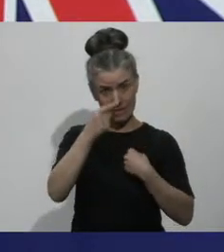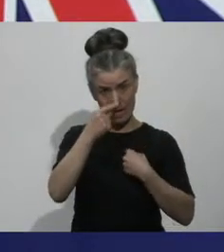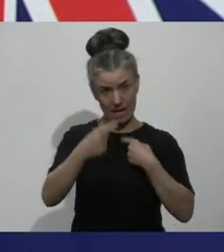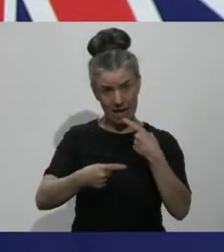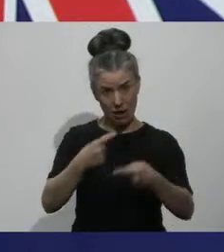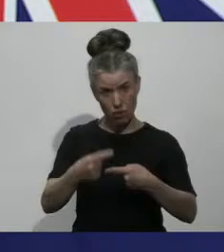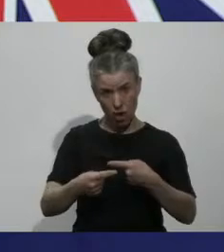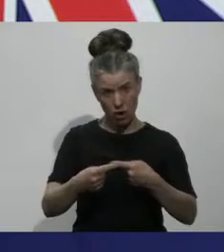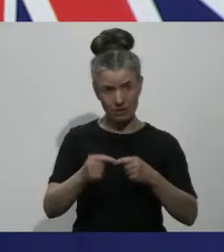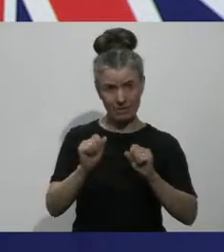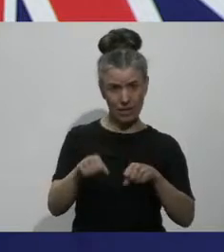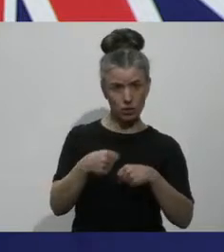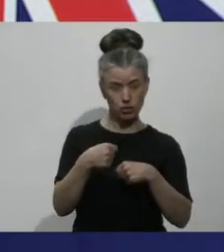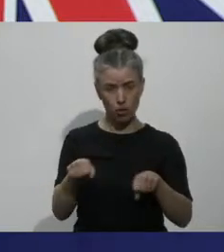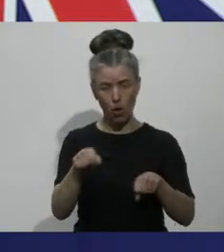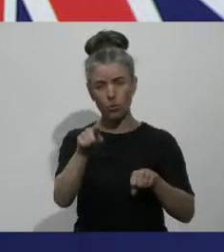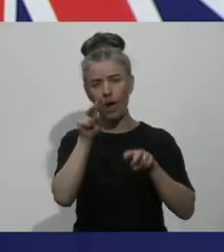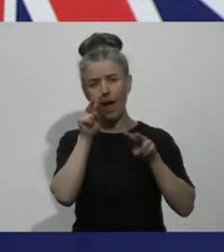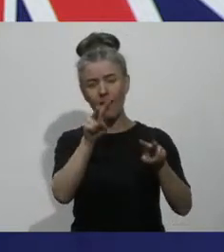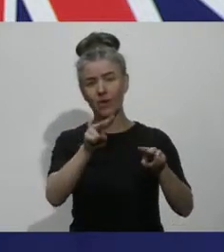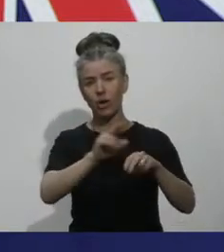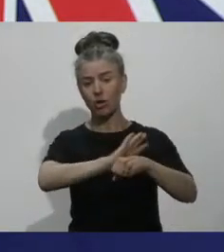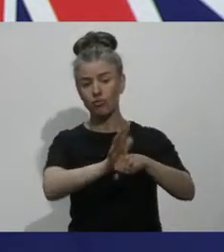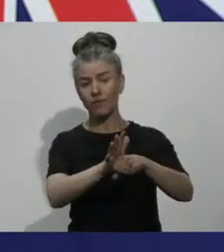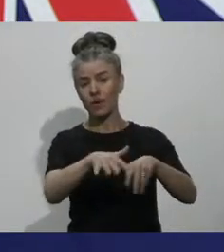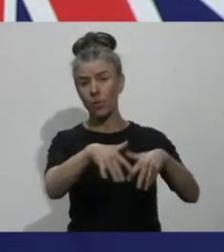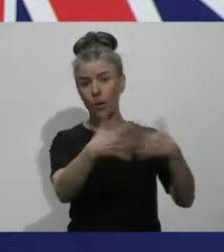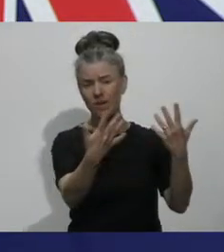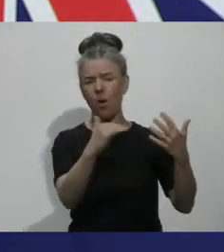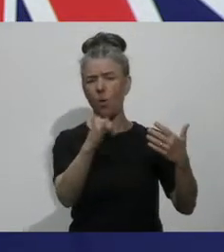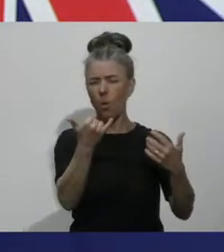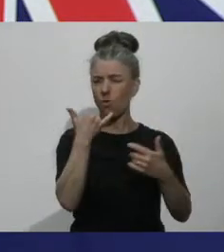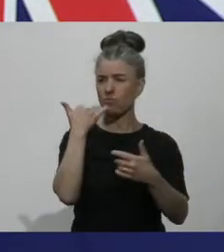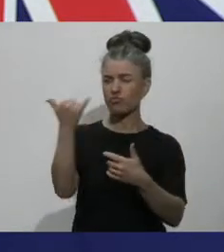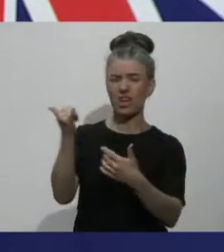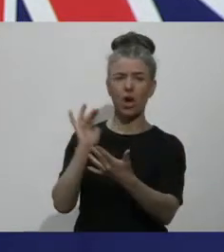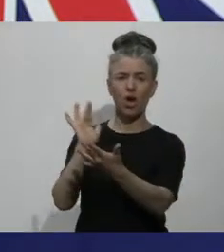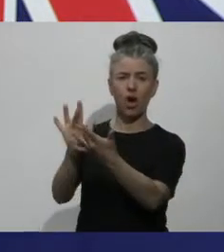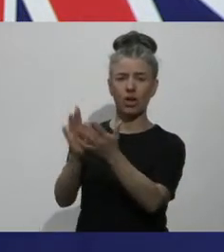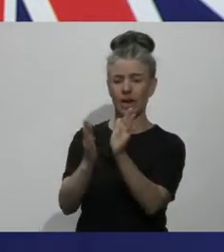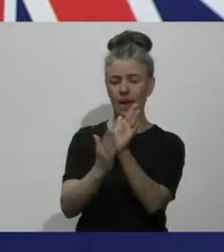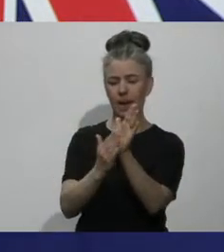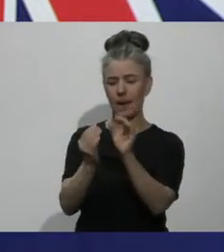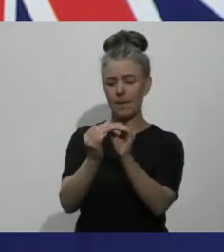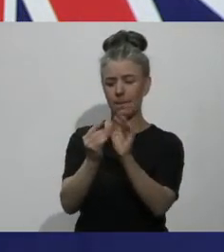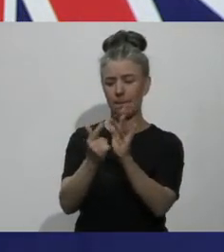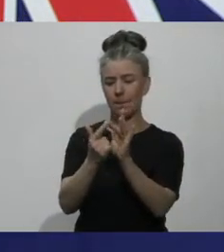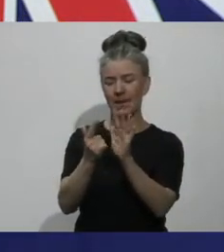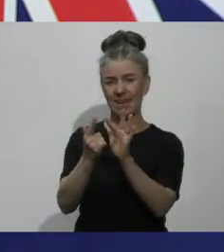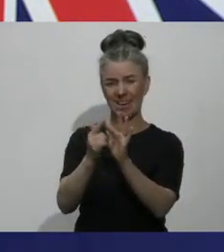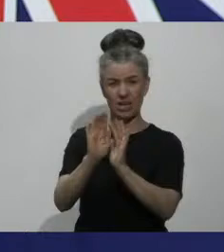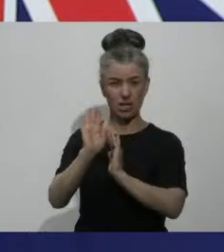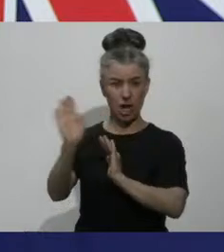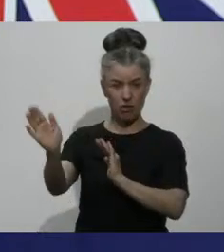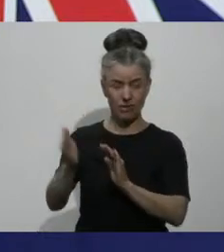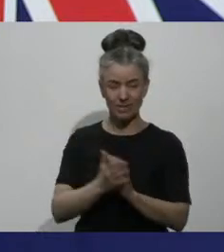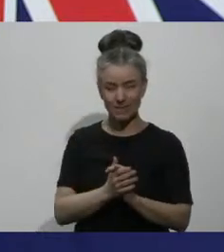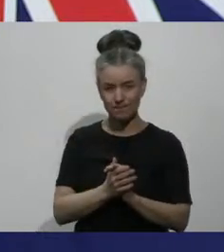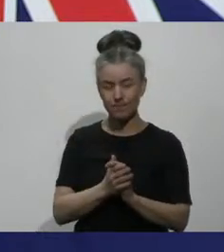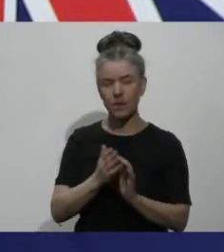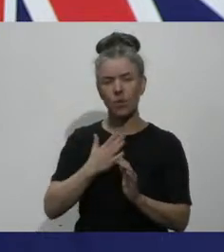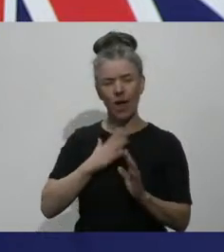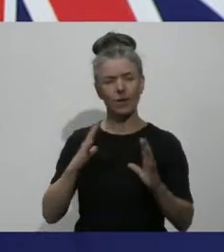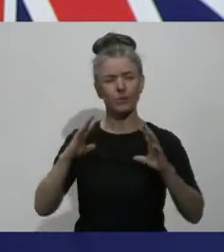the COVID-19 website or contact MB directly. To summarise, as we have said from the